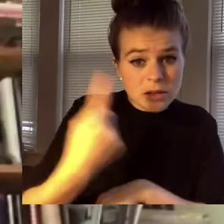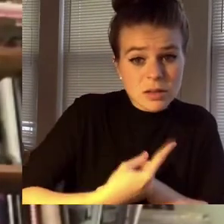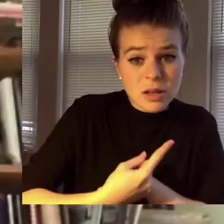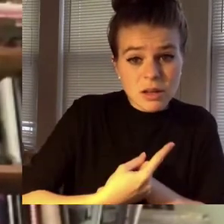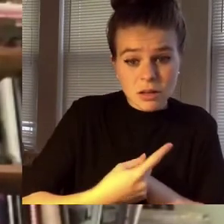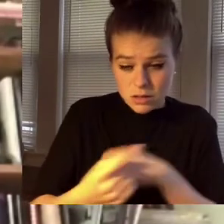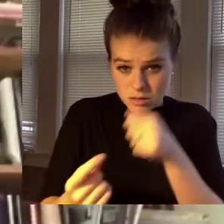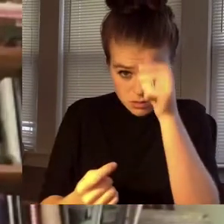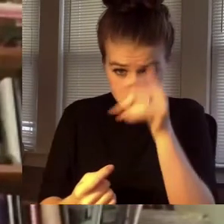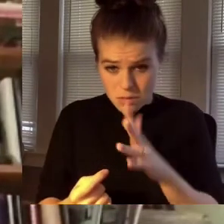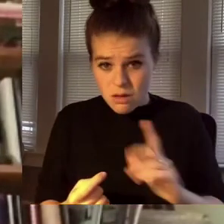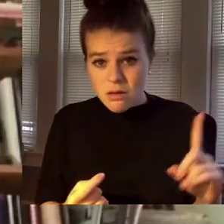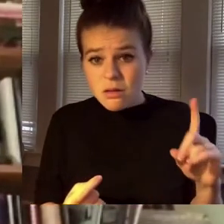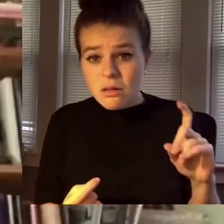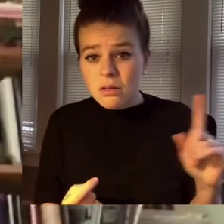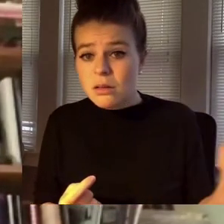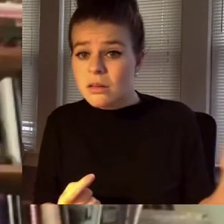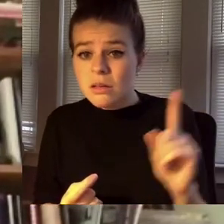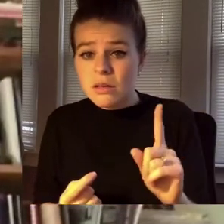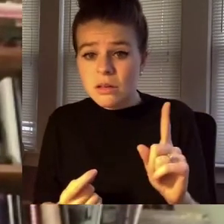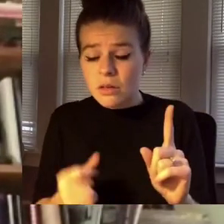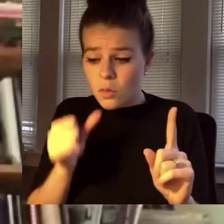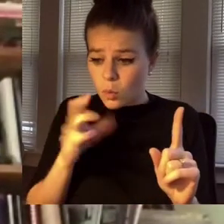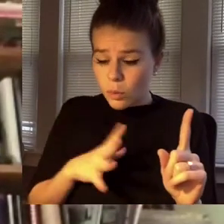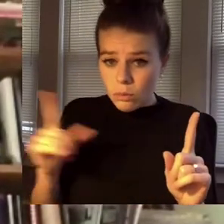the man or the woman.